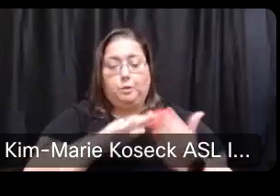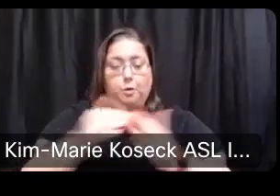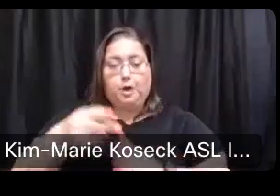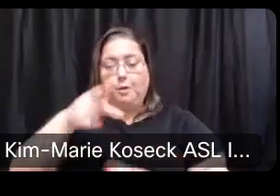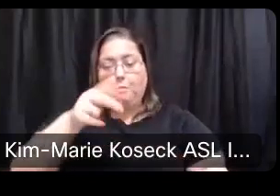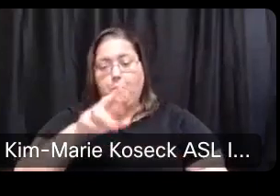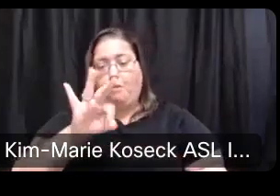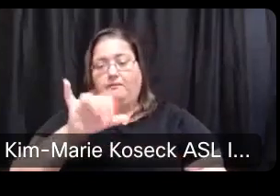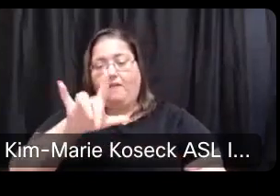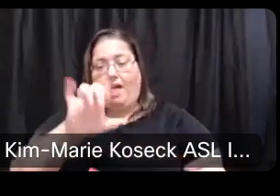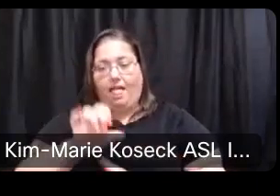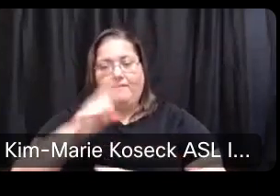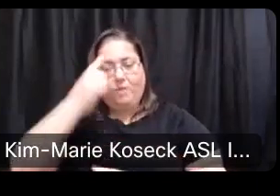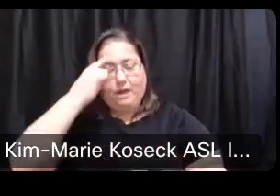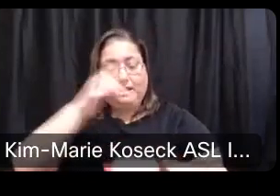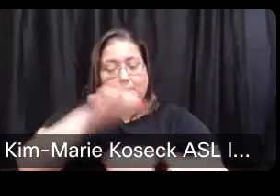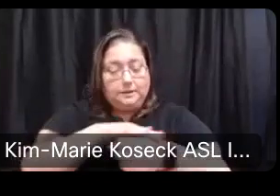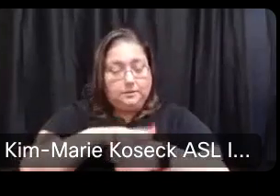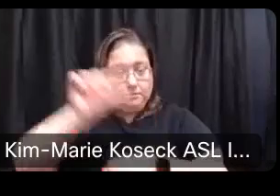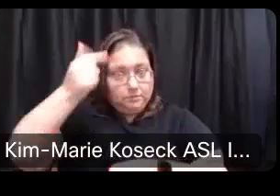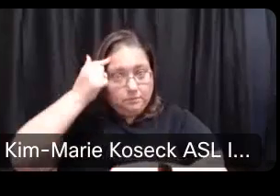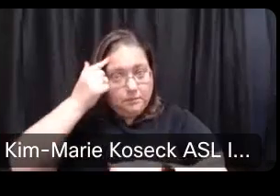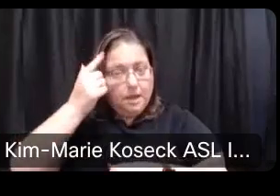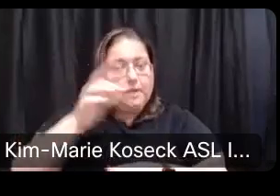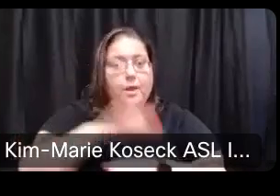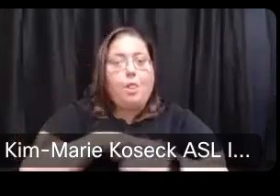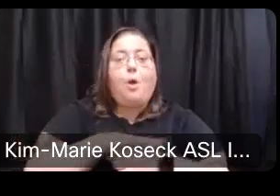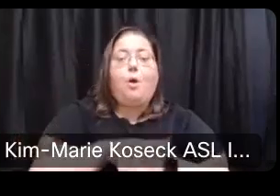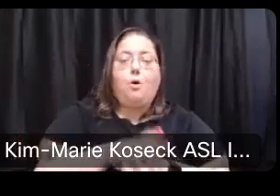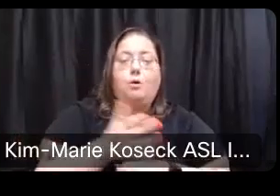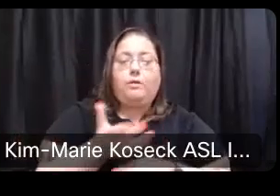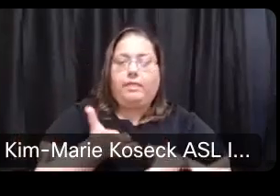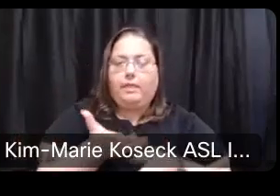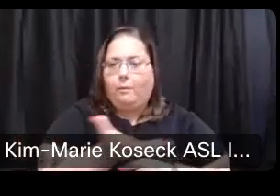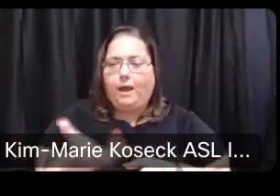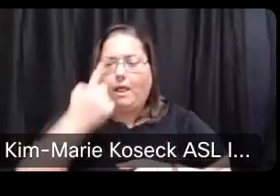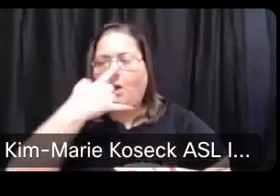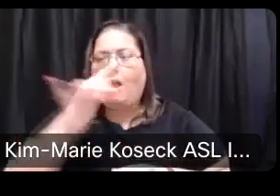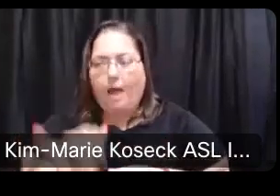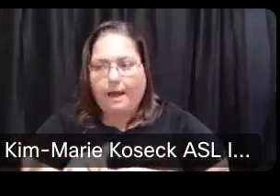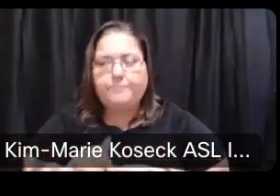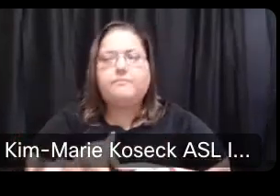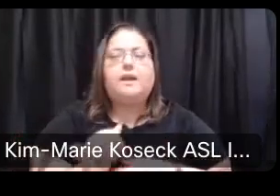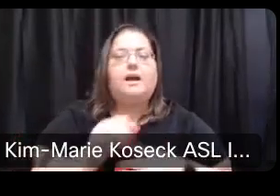each municipality that captures the local conditions, assets, and vulnerabilities.